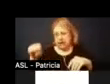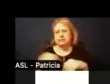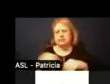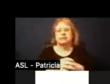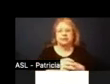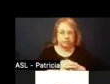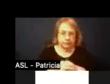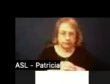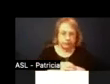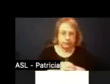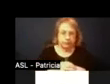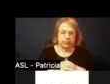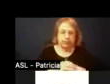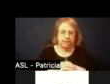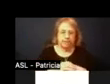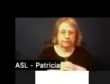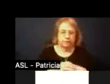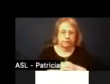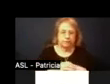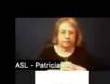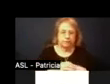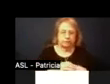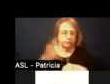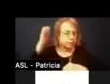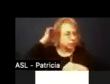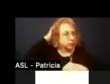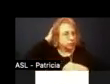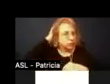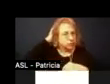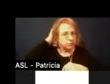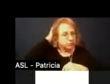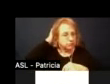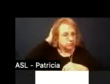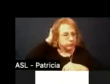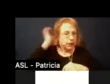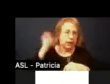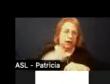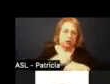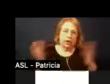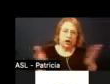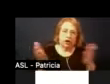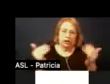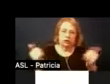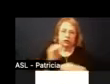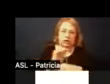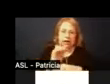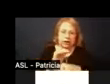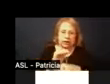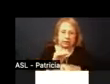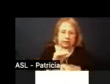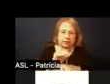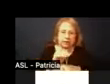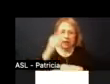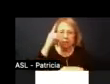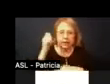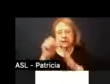all right so um we are here this evening um at the behest of the state